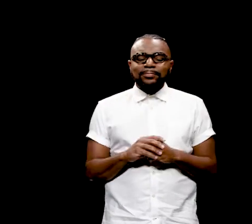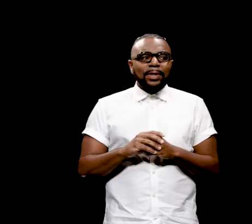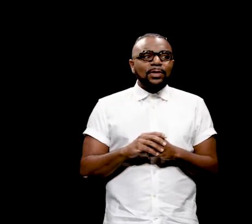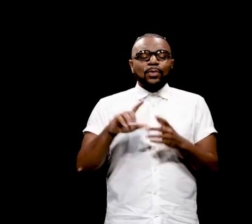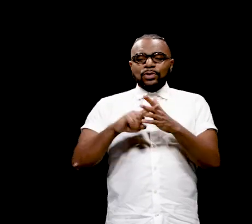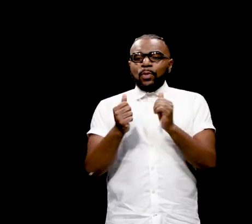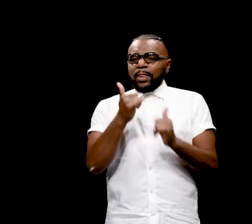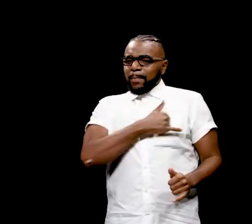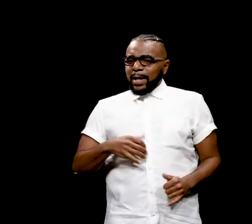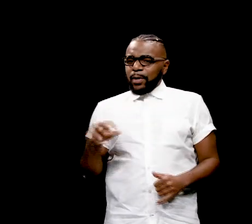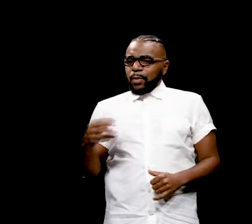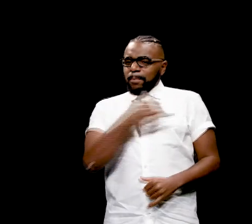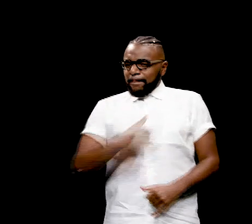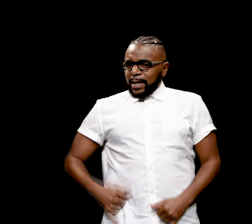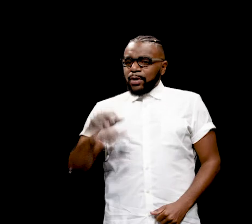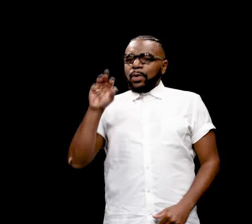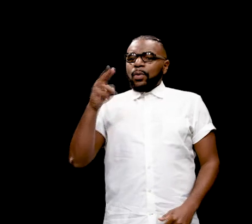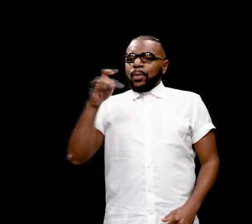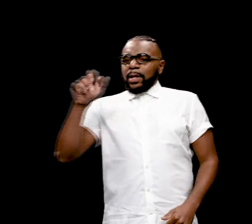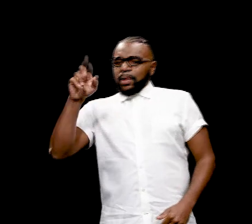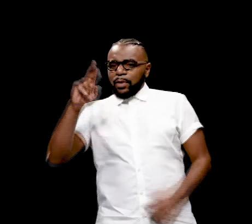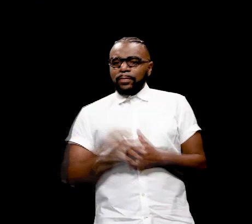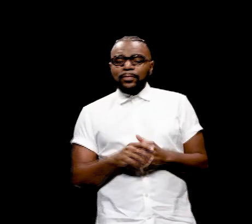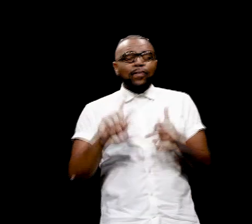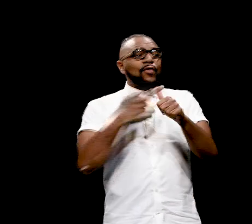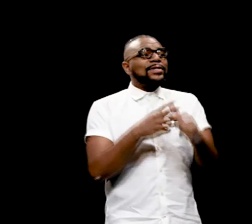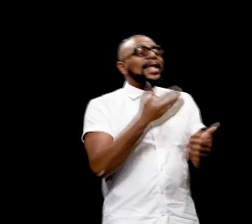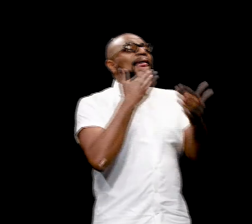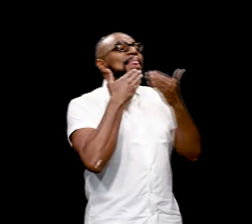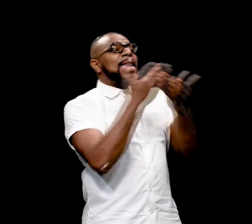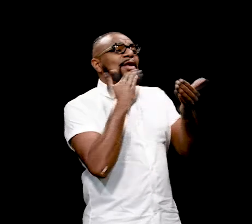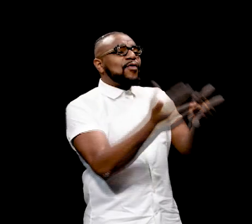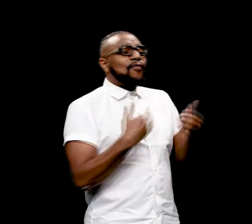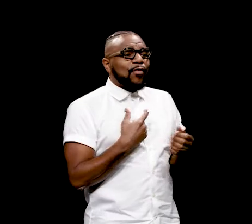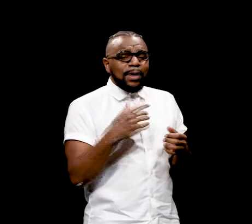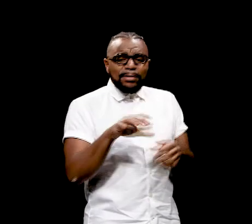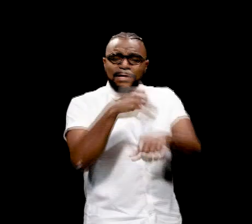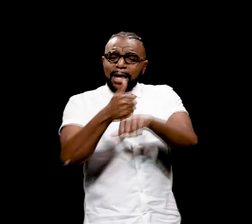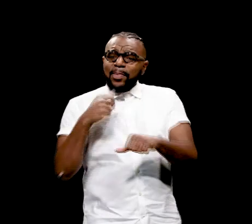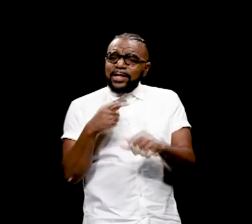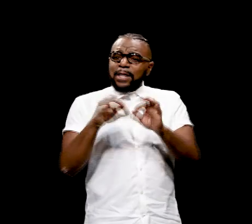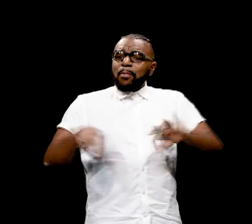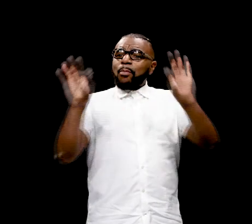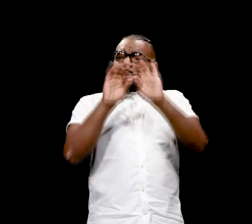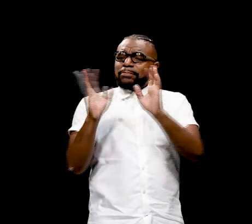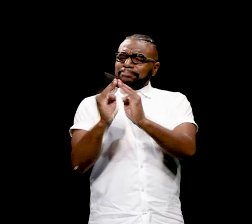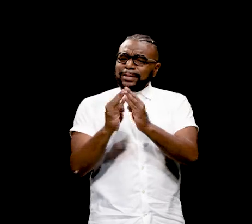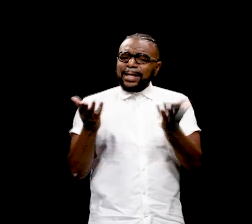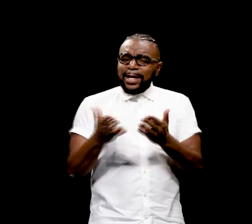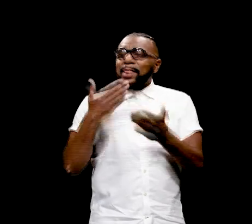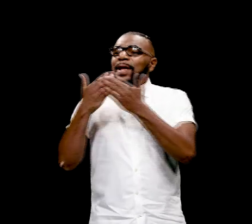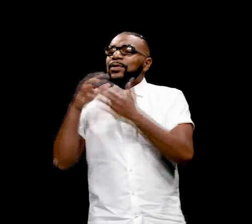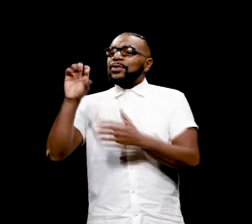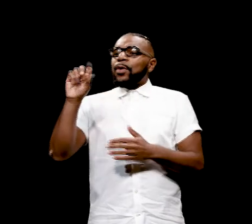Mayor Wheeler. Well, first of all, thank you for sponsoring this important forum. Thank you to Open Signal, and